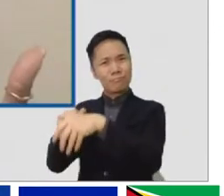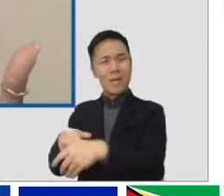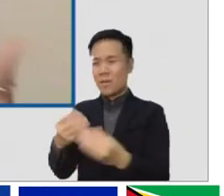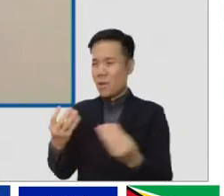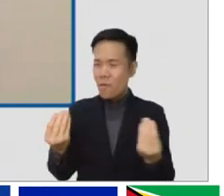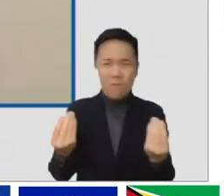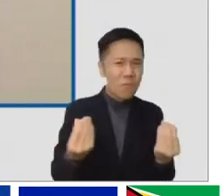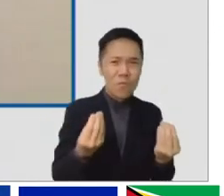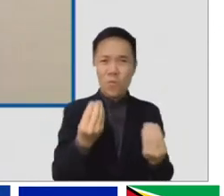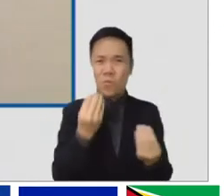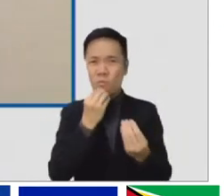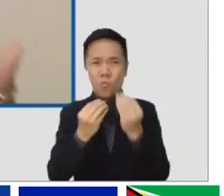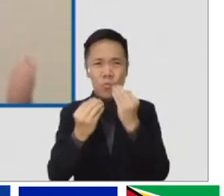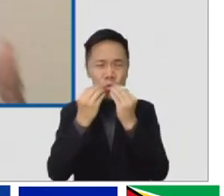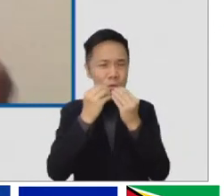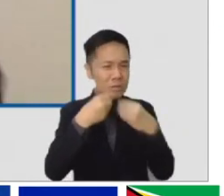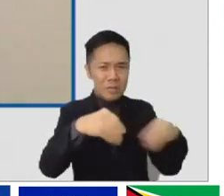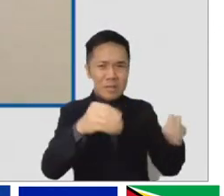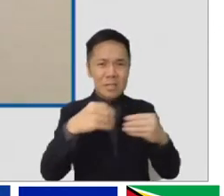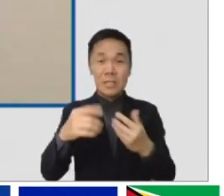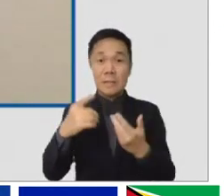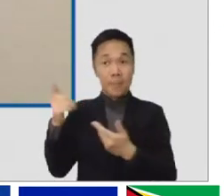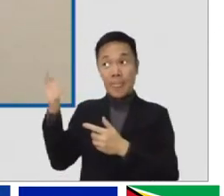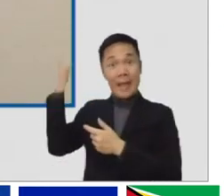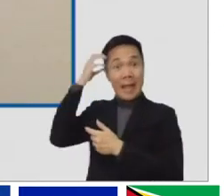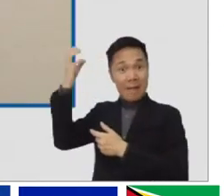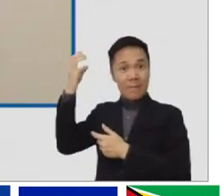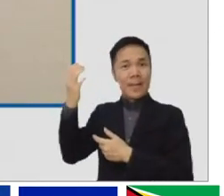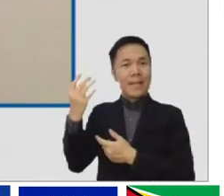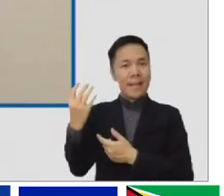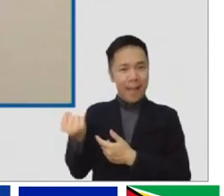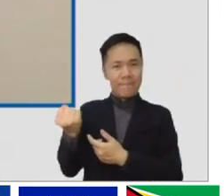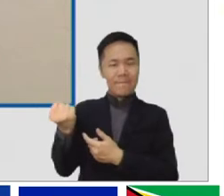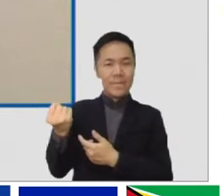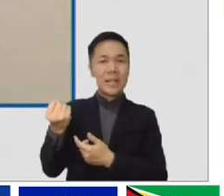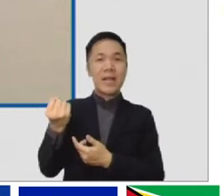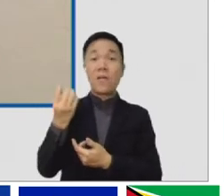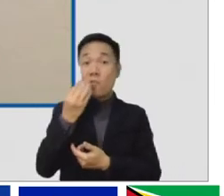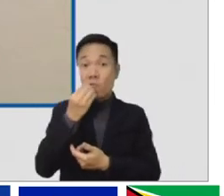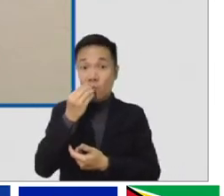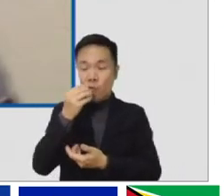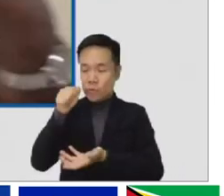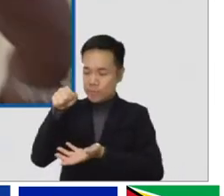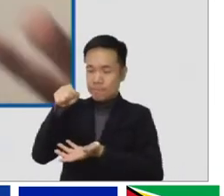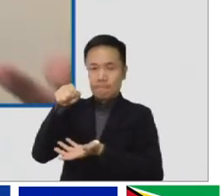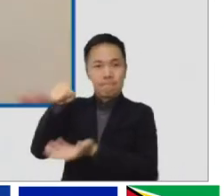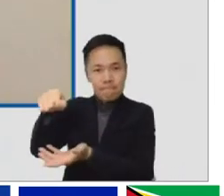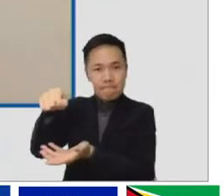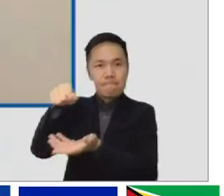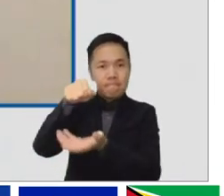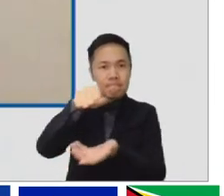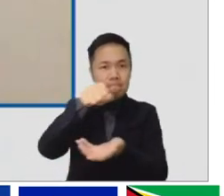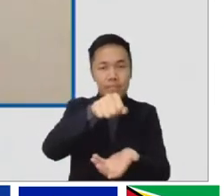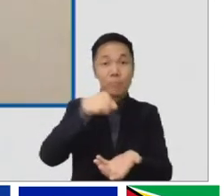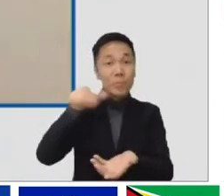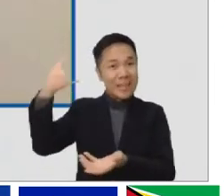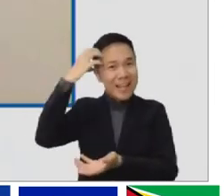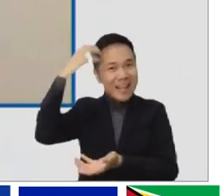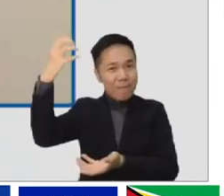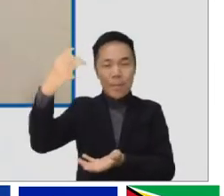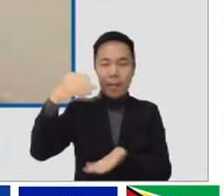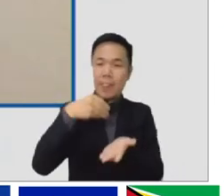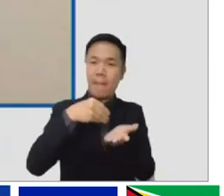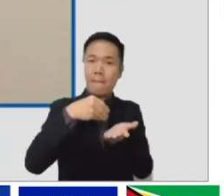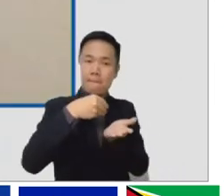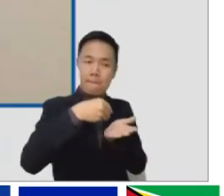love boxes, which allowed for the government to buy the foods from the farmers and then give it to those persons who are